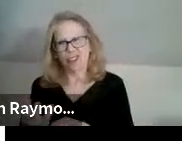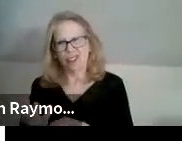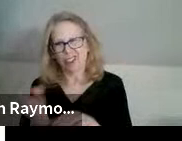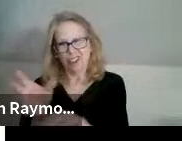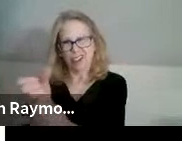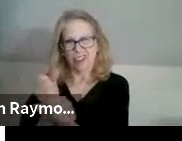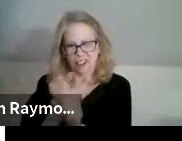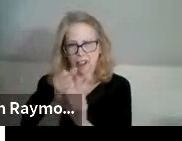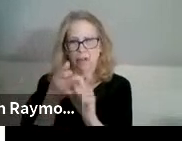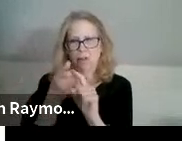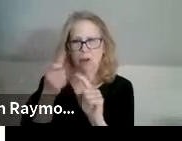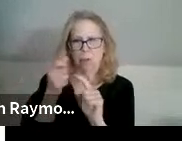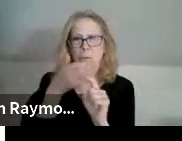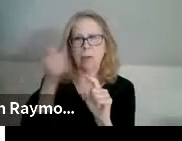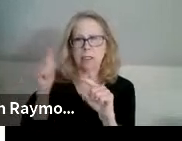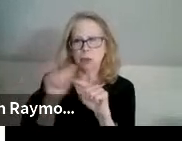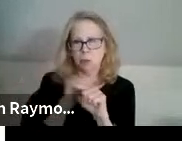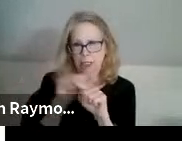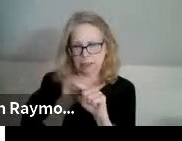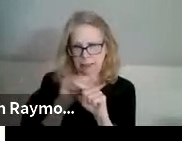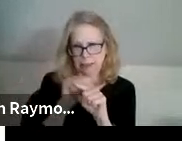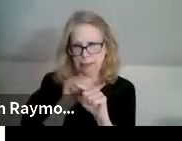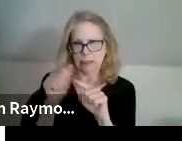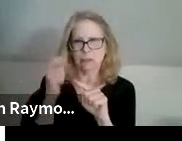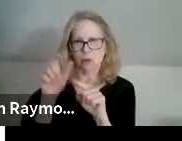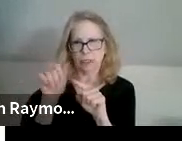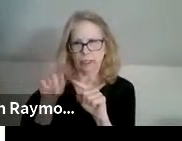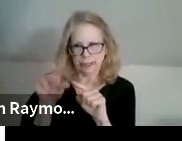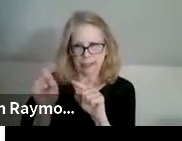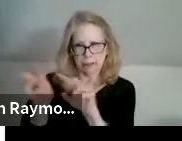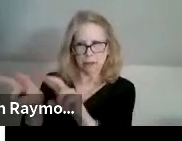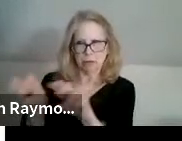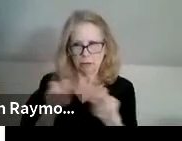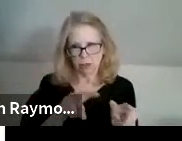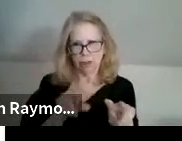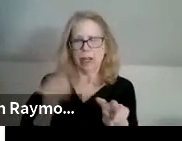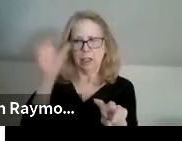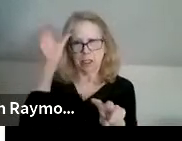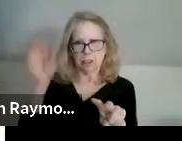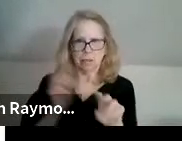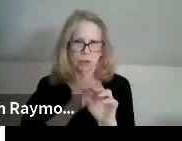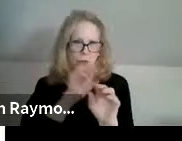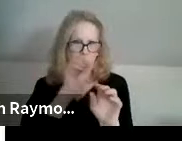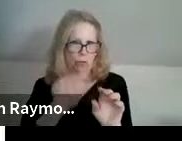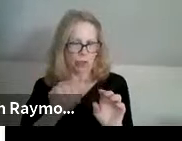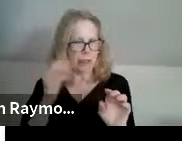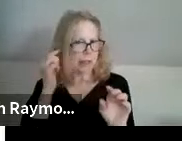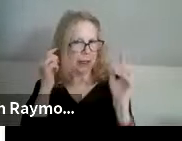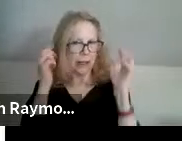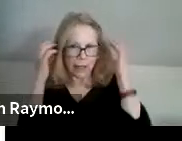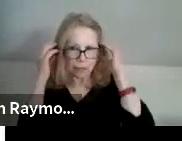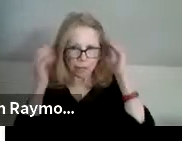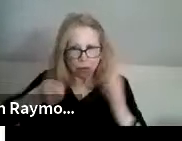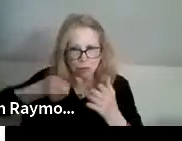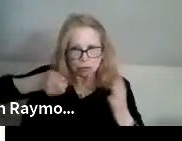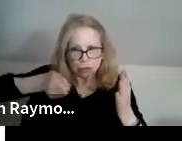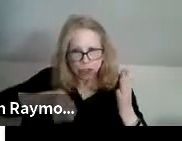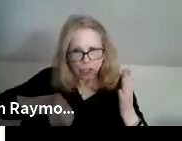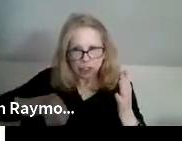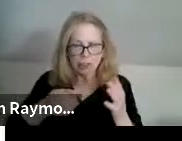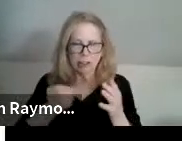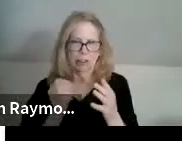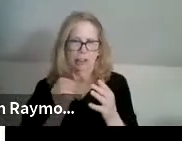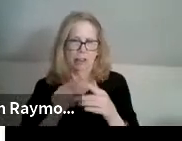the best practices that are working well for ATMs and fair vending machines is when you insert a headphone jack into that hole,